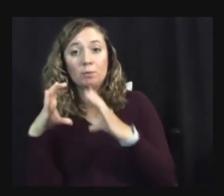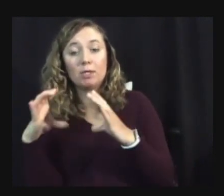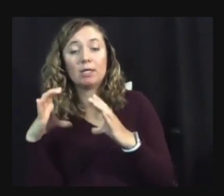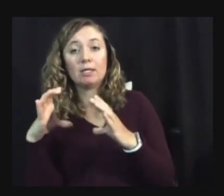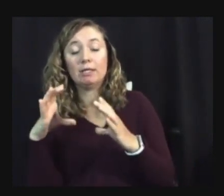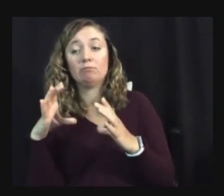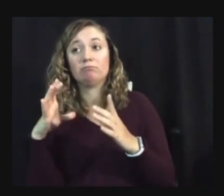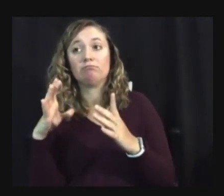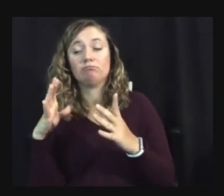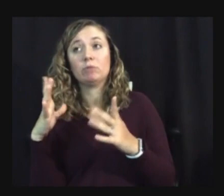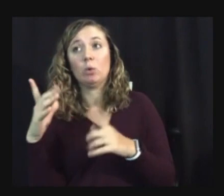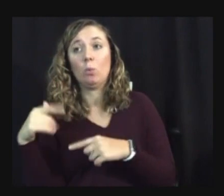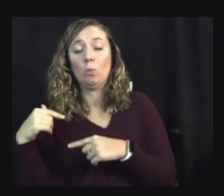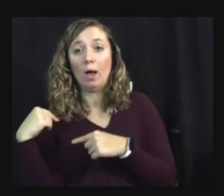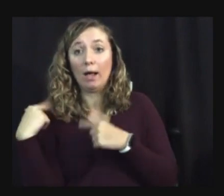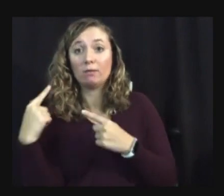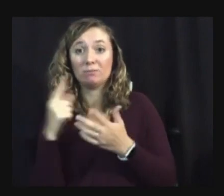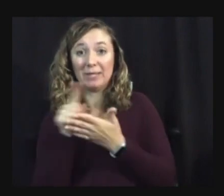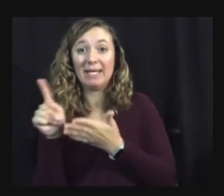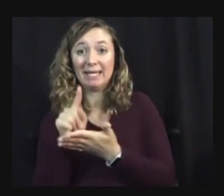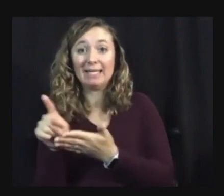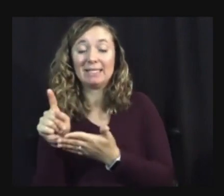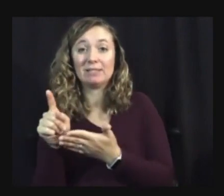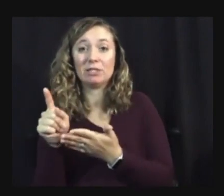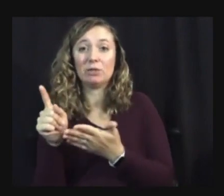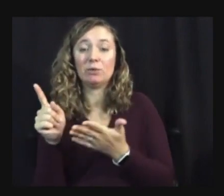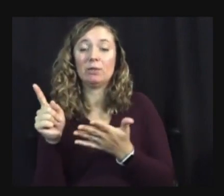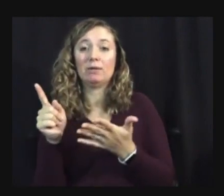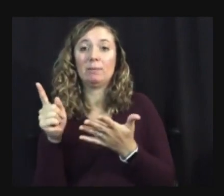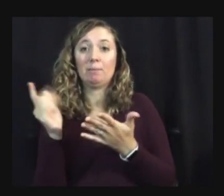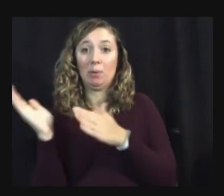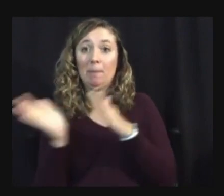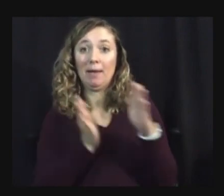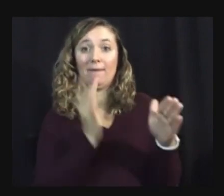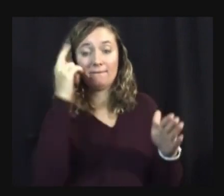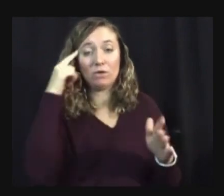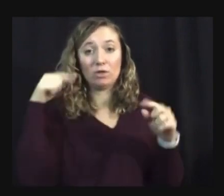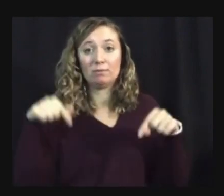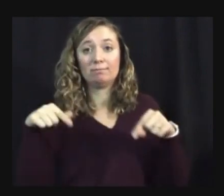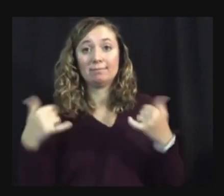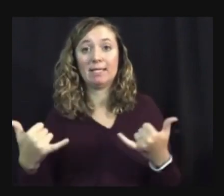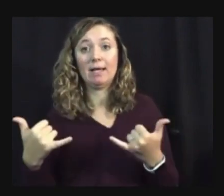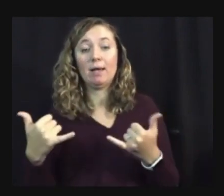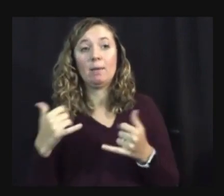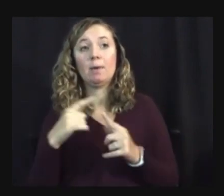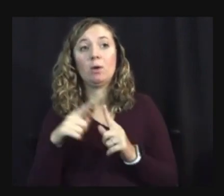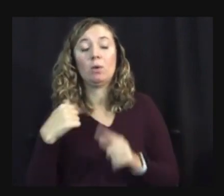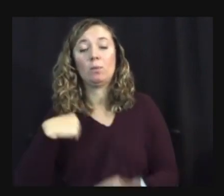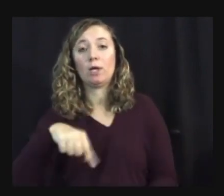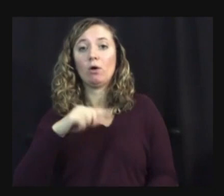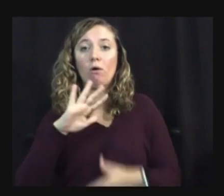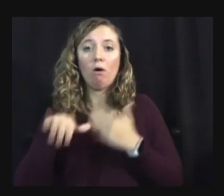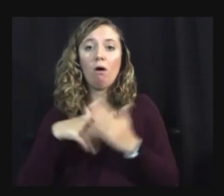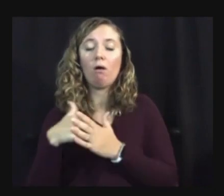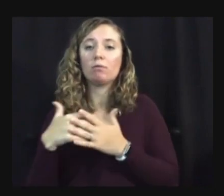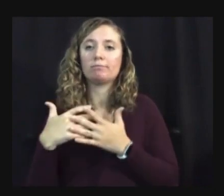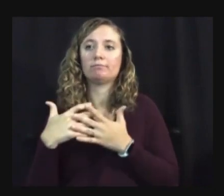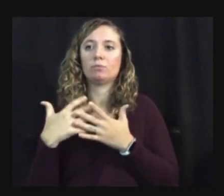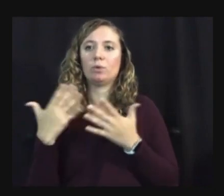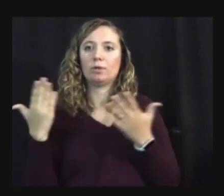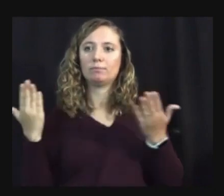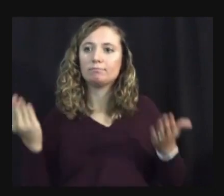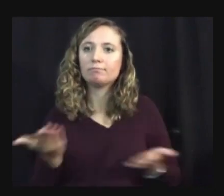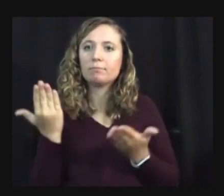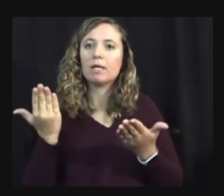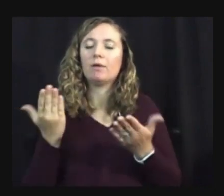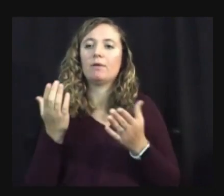today. It took us weeks, but we all came together with our own preferred ways to process information,